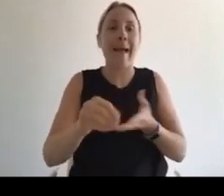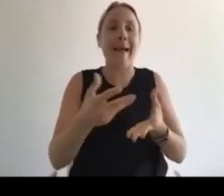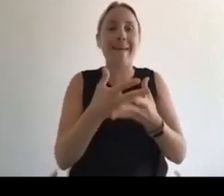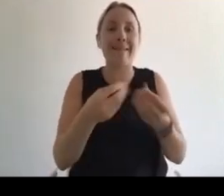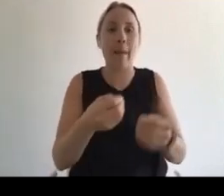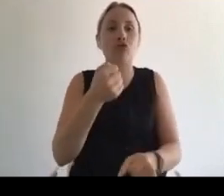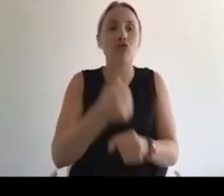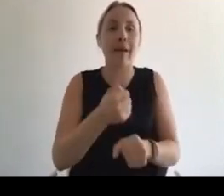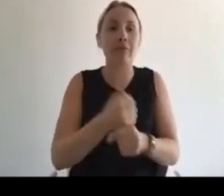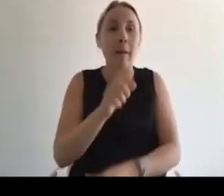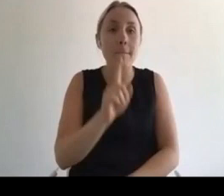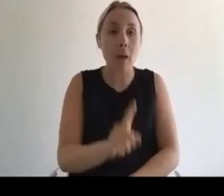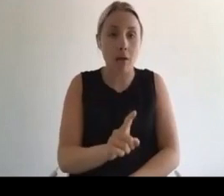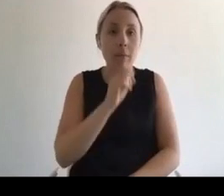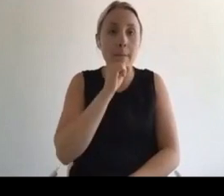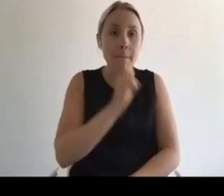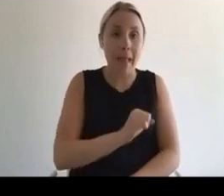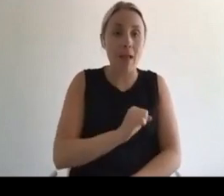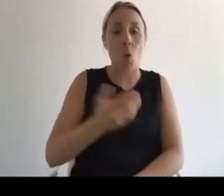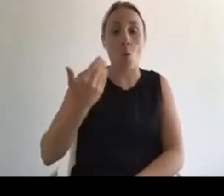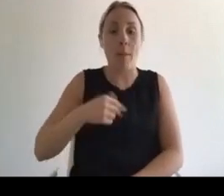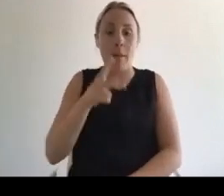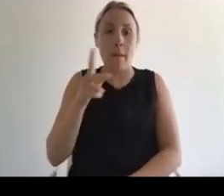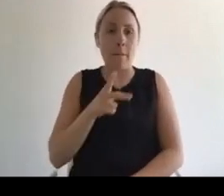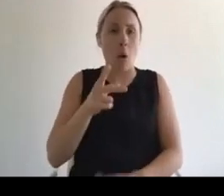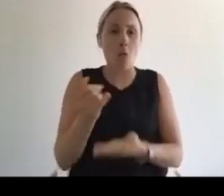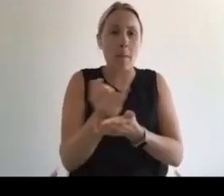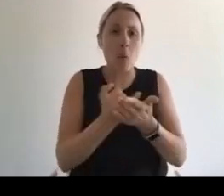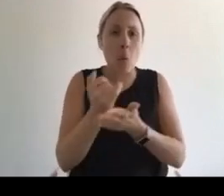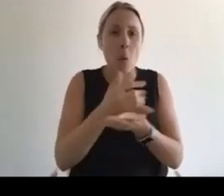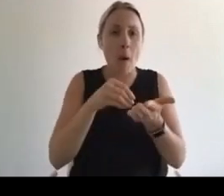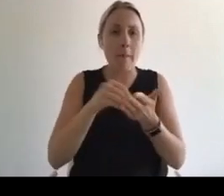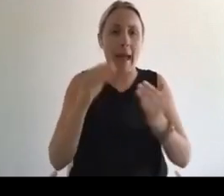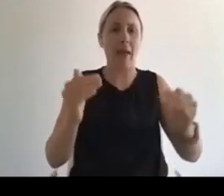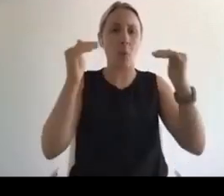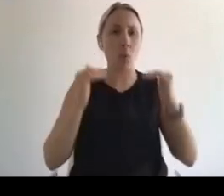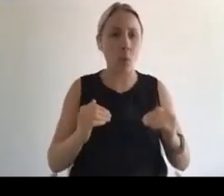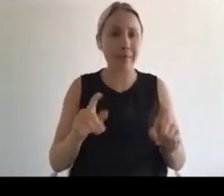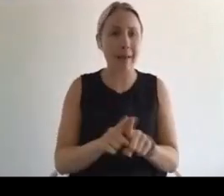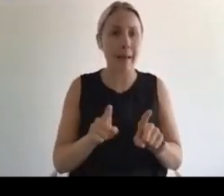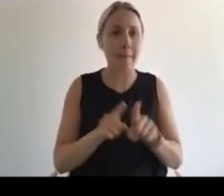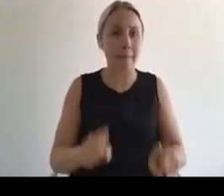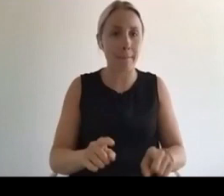women and men are paid equally badly. It's very noteworthy to